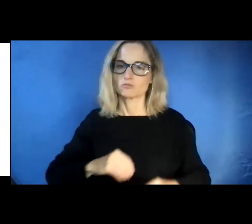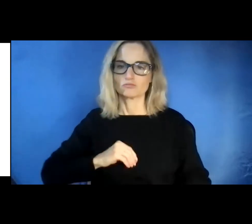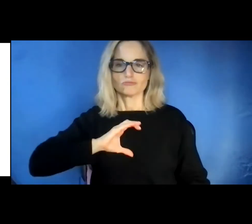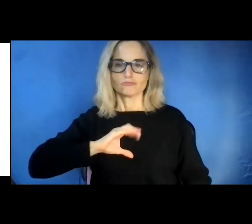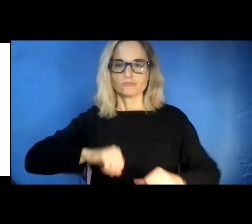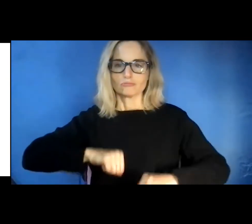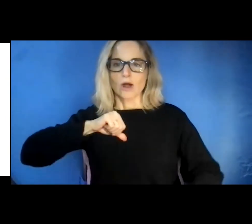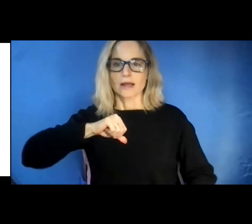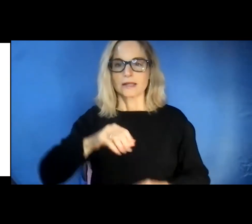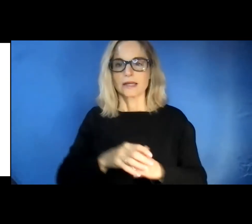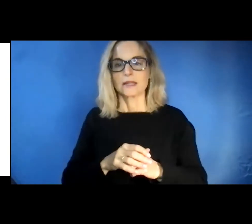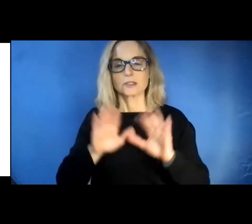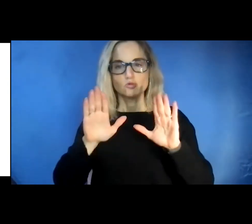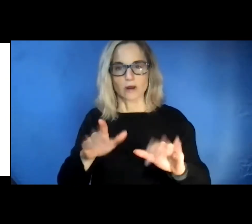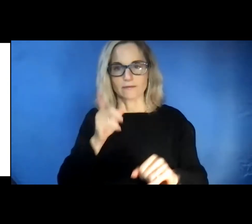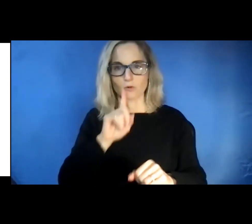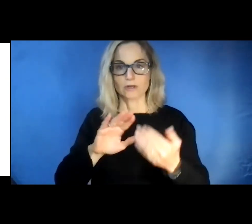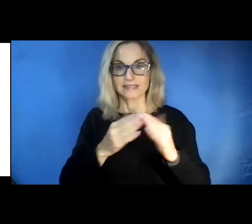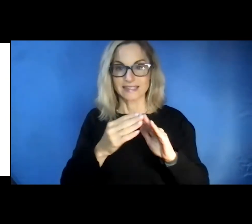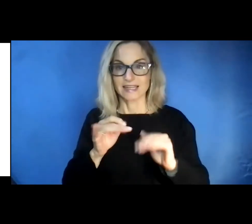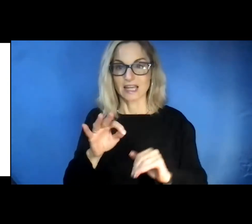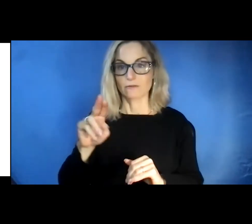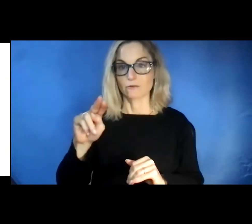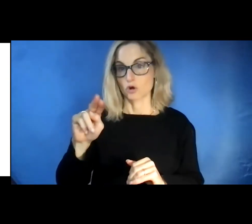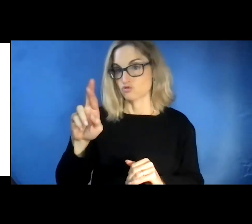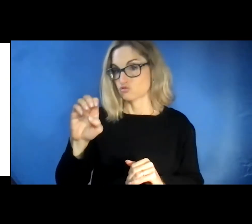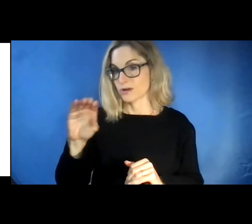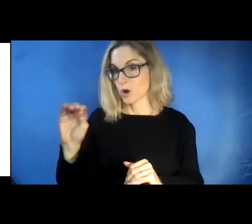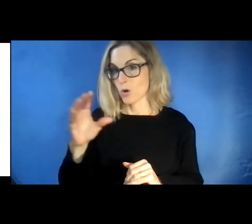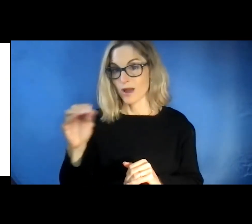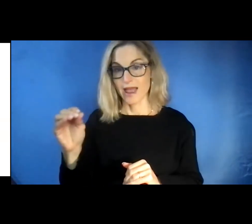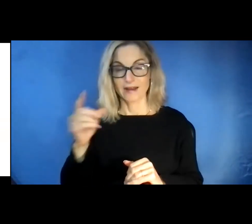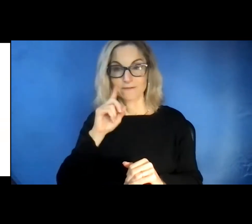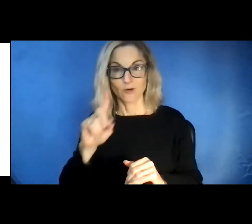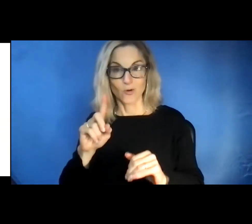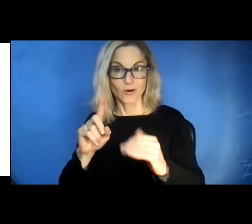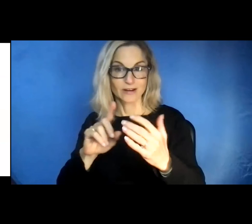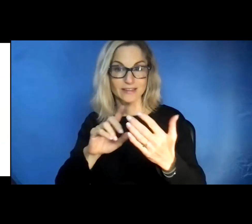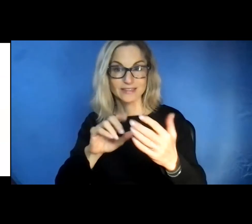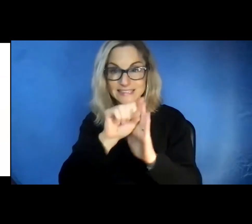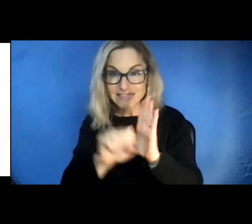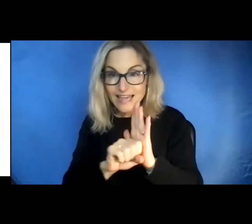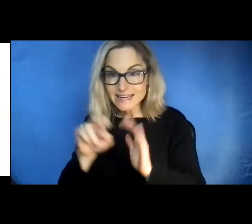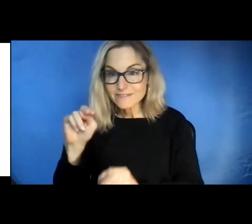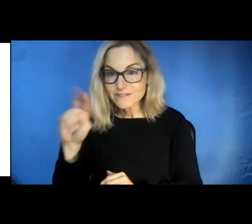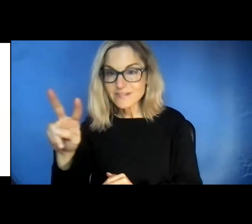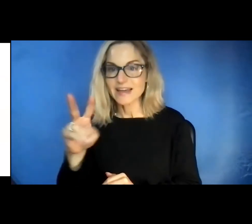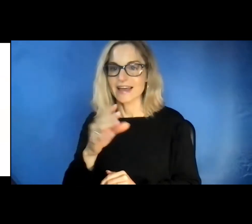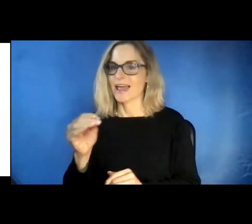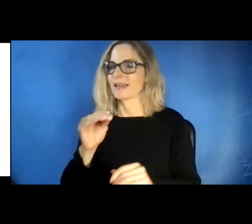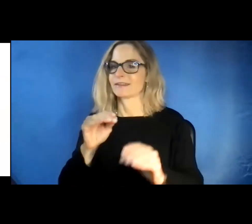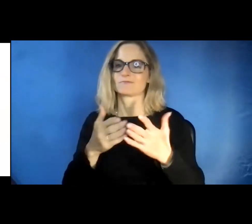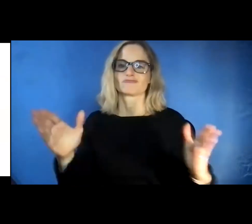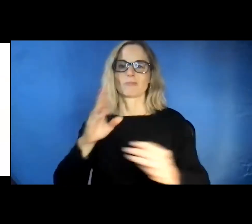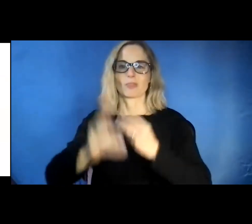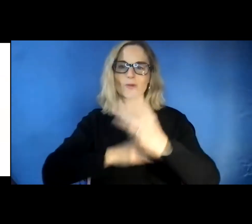of Reno. This is a great thing for the state of Nevada. This is a great thing for the world. As I end my day taking a spin in the Model 3, I'm reminded of the